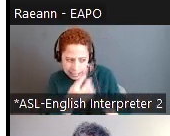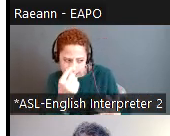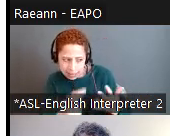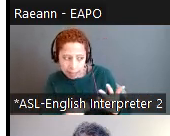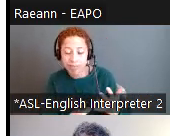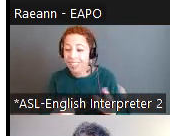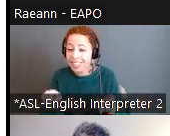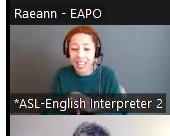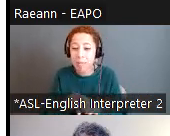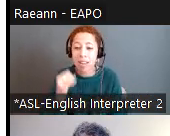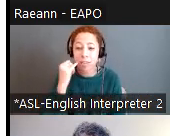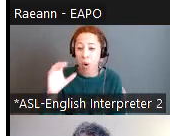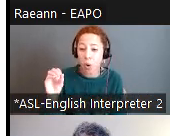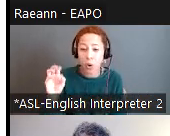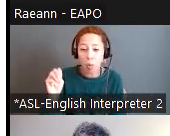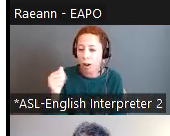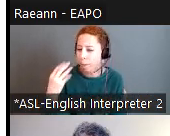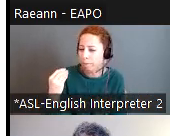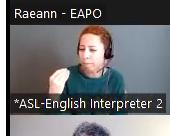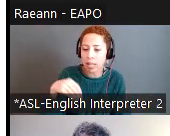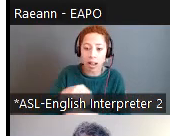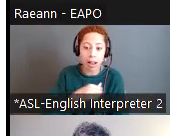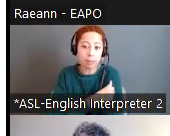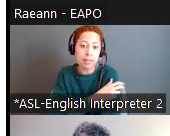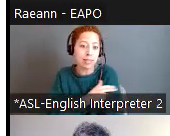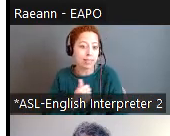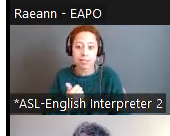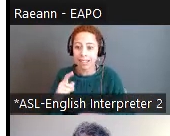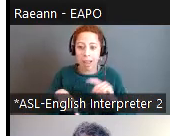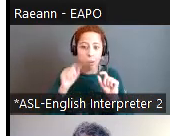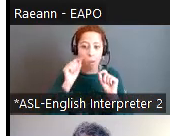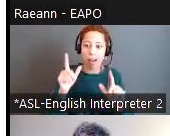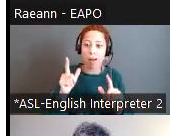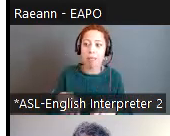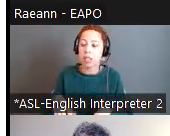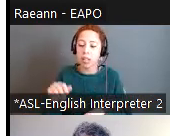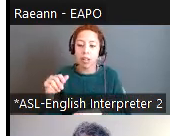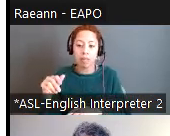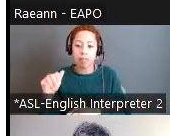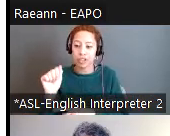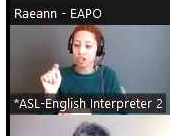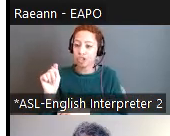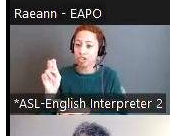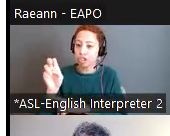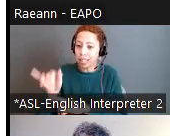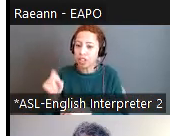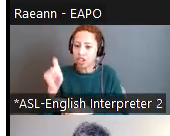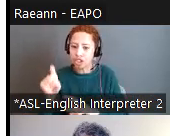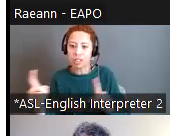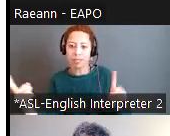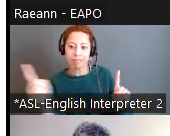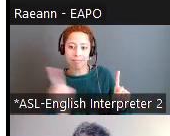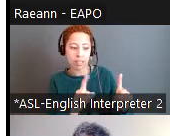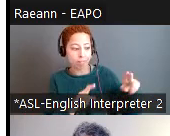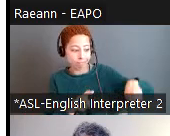in a coma in the hospital, your attorney should be talking to the doctors in the room with you, right? They should always just keep in mind that you are at the